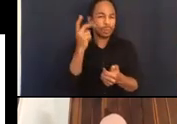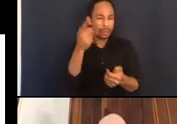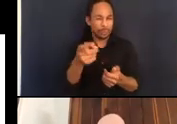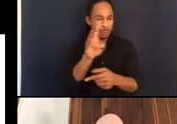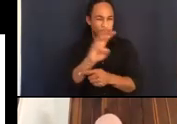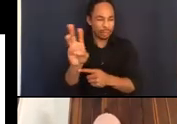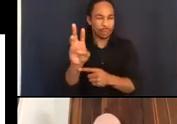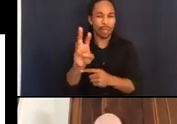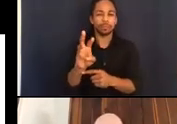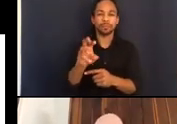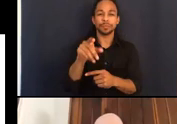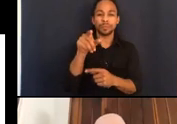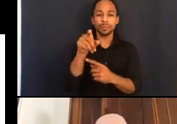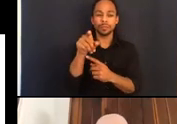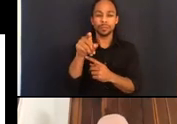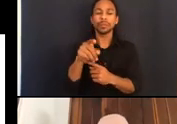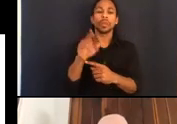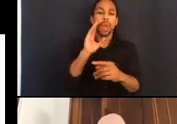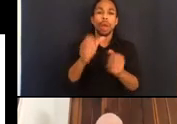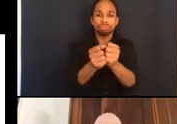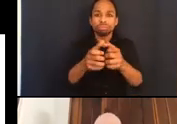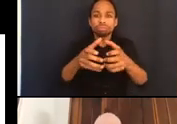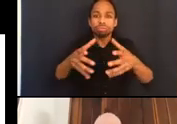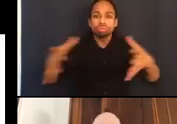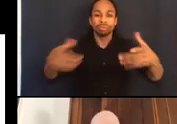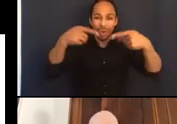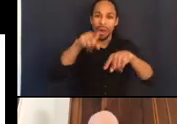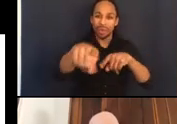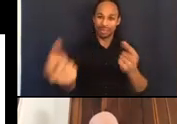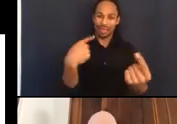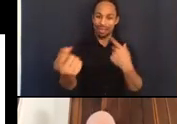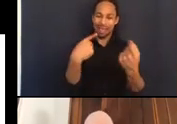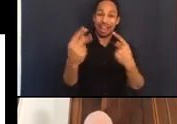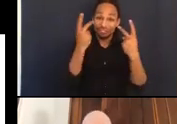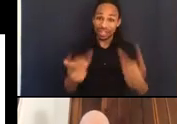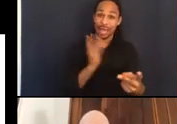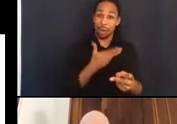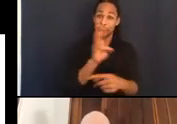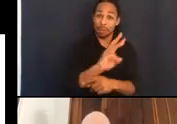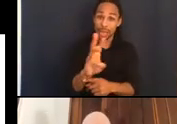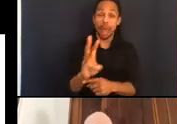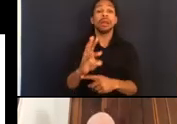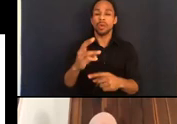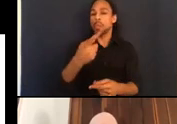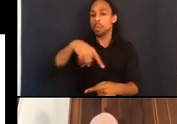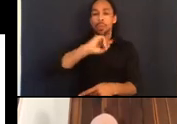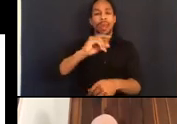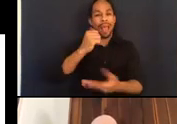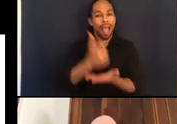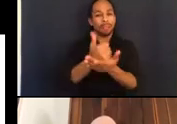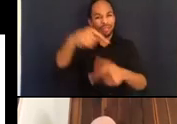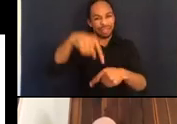built up as you send in information for us. We hope to be able to collaborate all together. thank you for being here together.